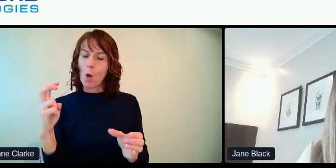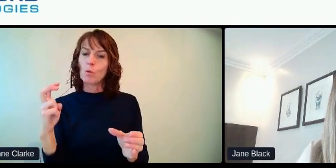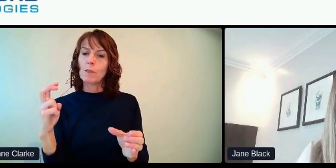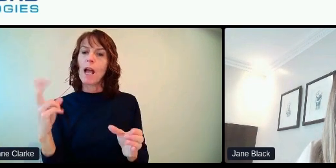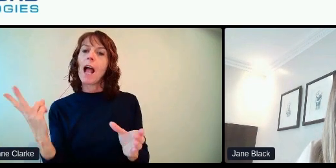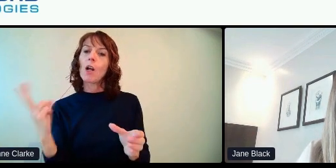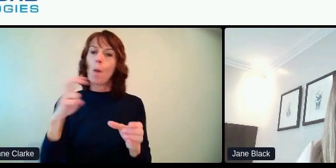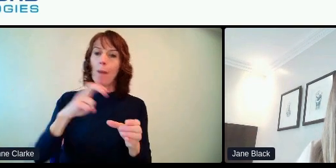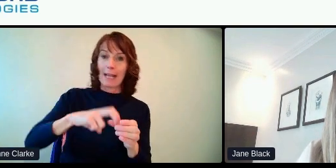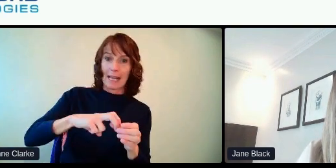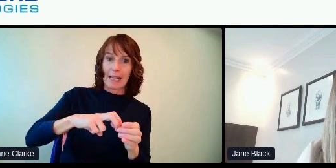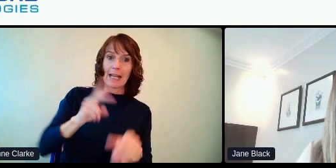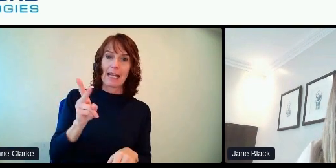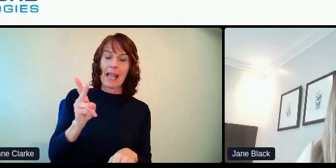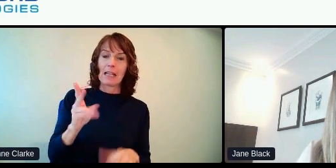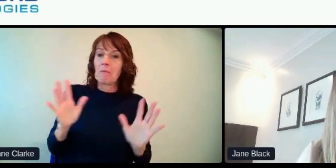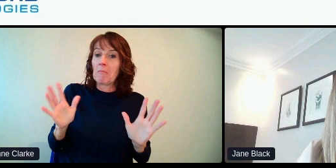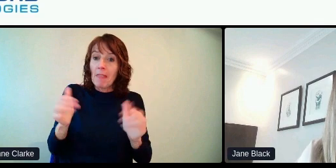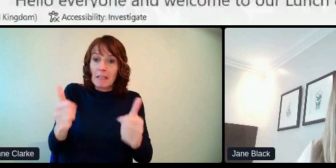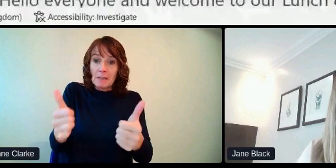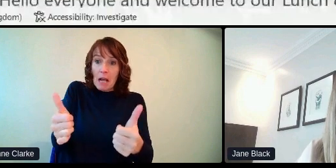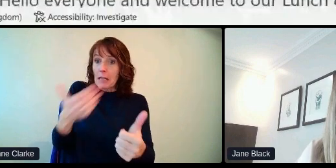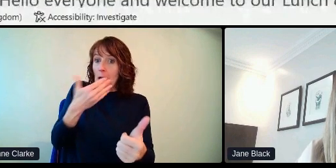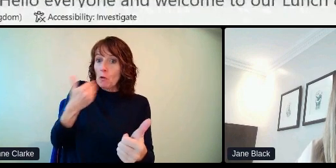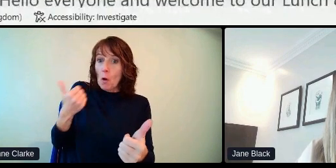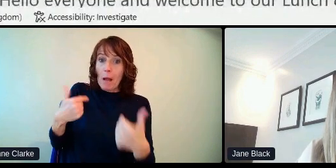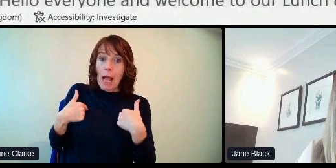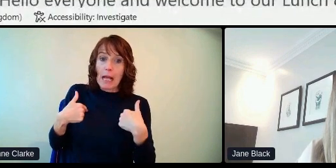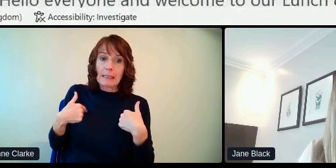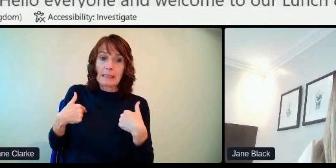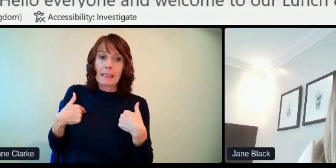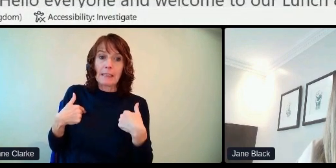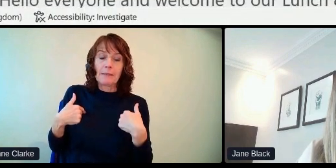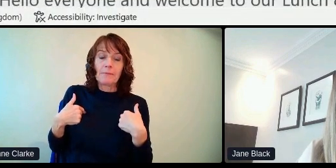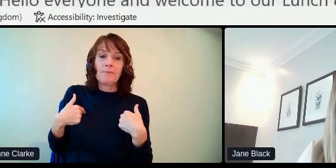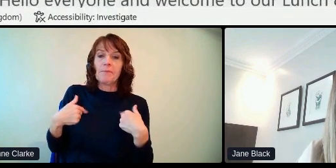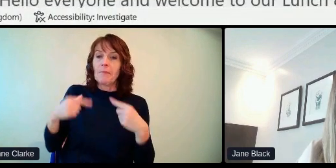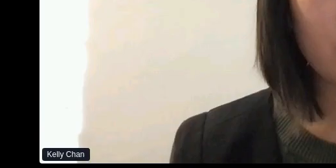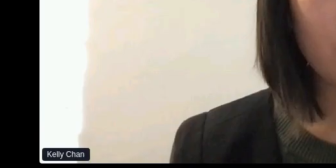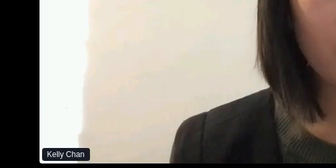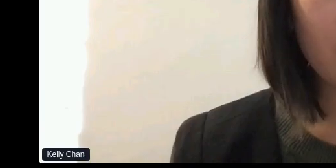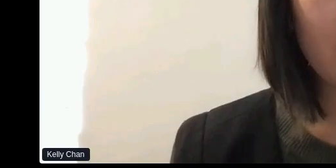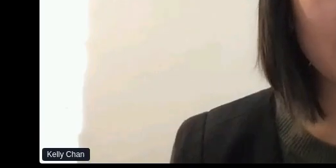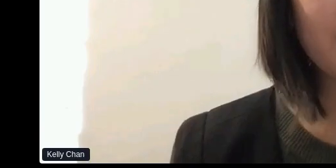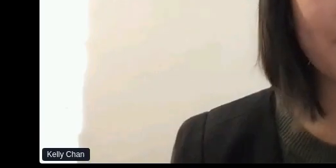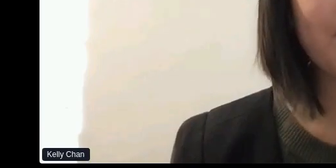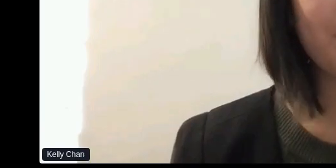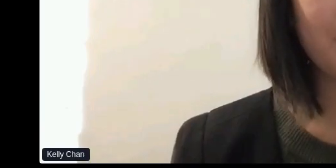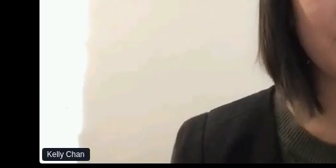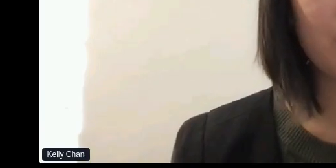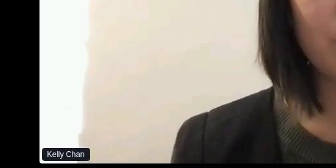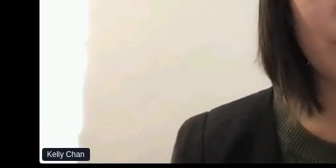that. No, that's fine. I don't mind. It's just I can't obviously see anything else because